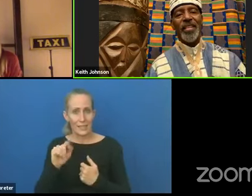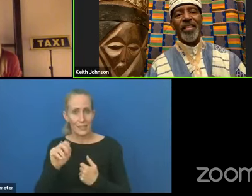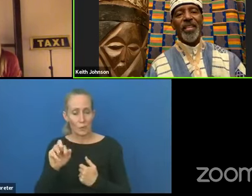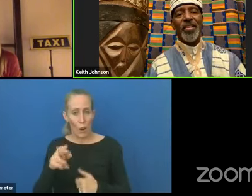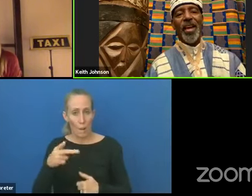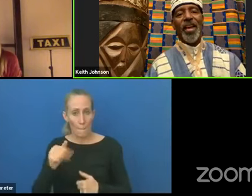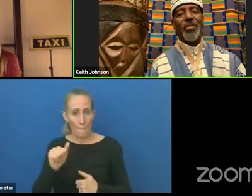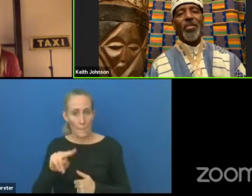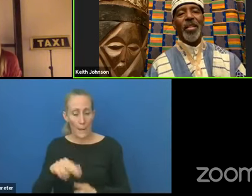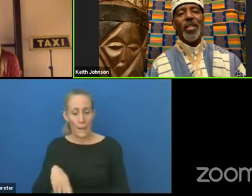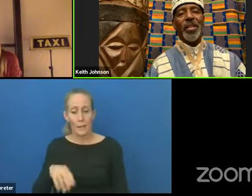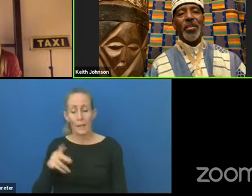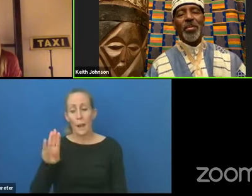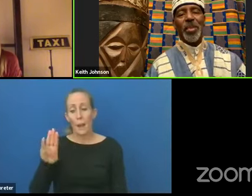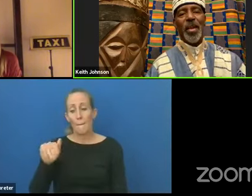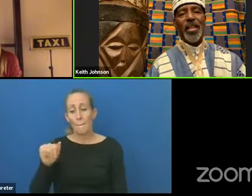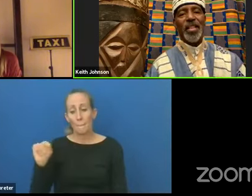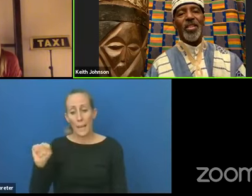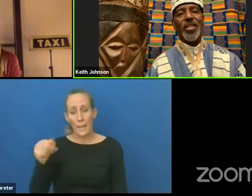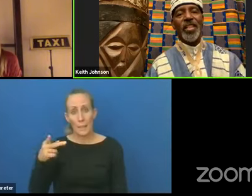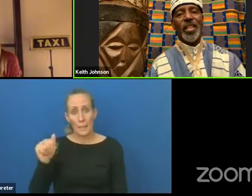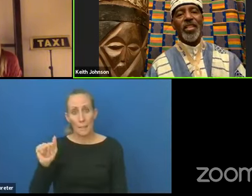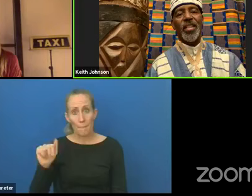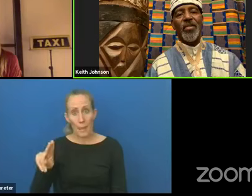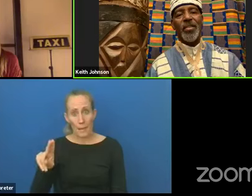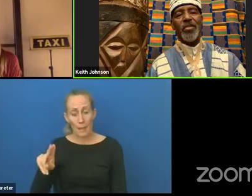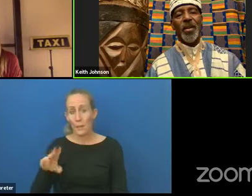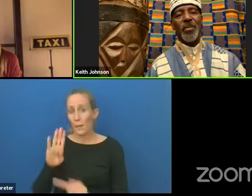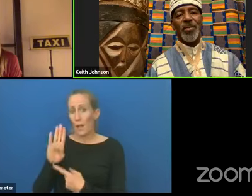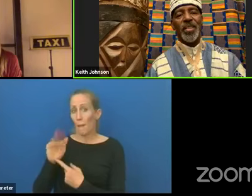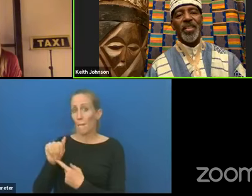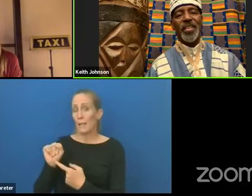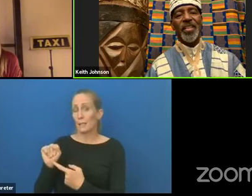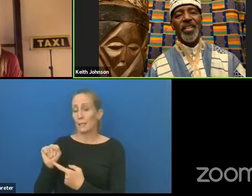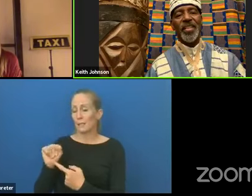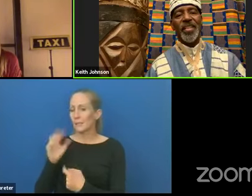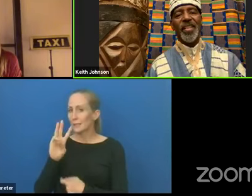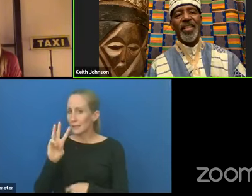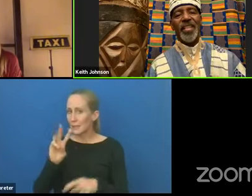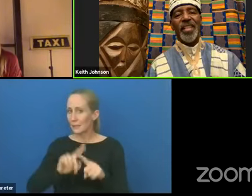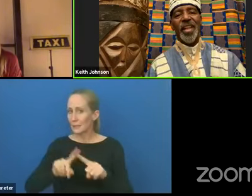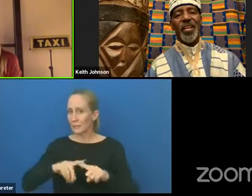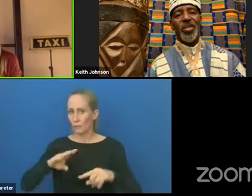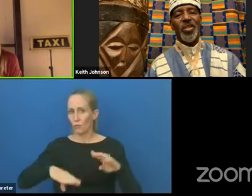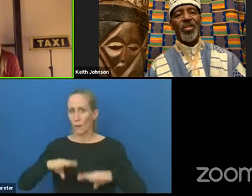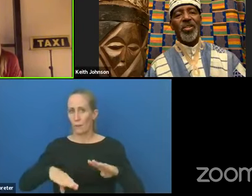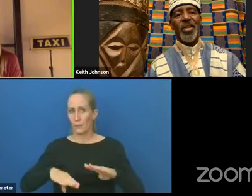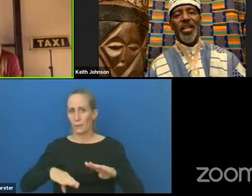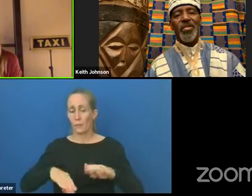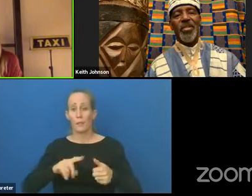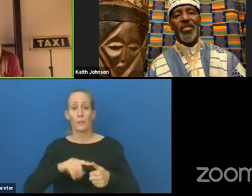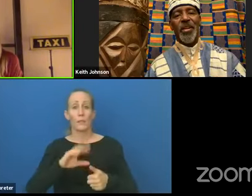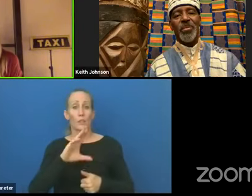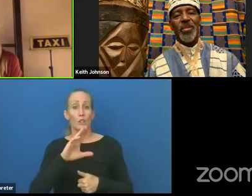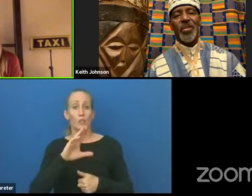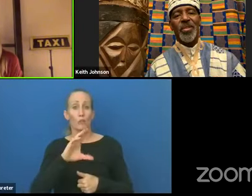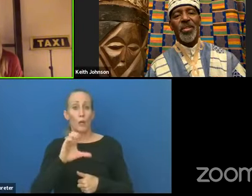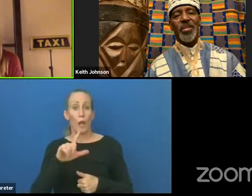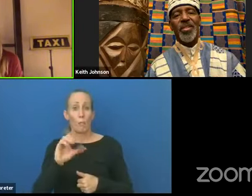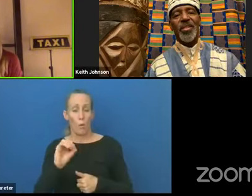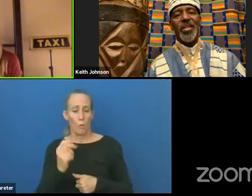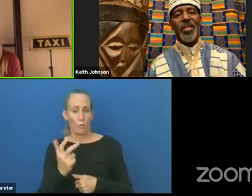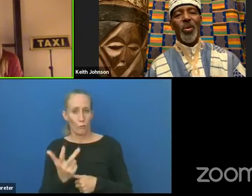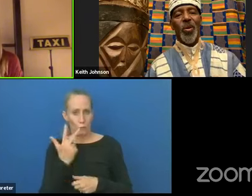pans, then you have them in, the basses are 6 different drums. Wow. The cellos are 3 different